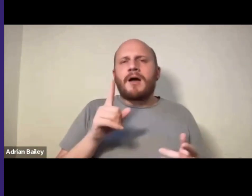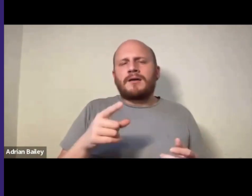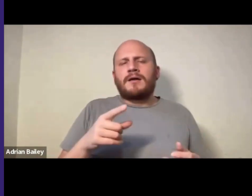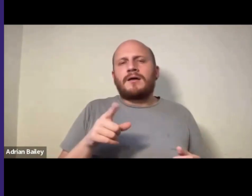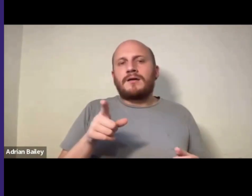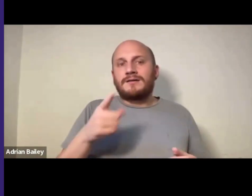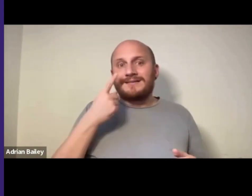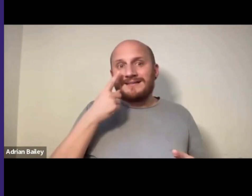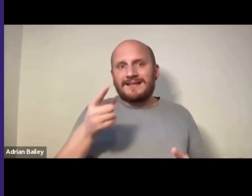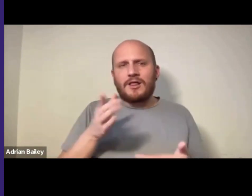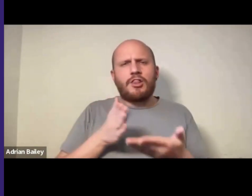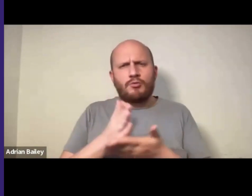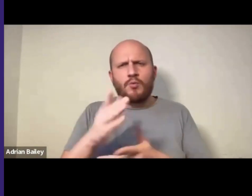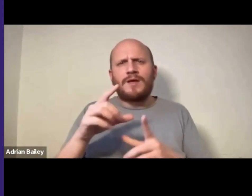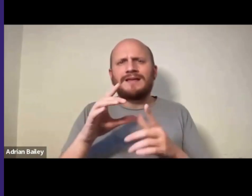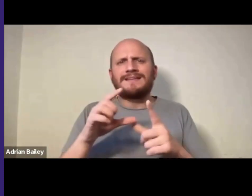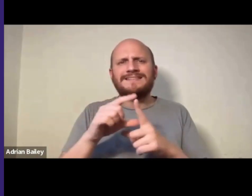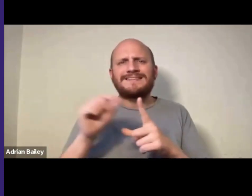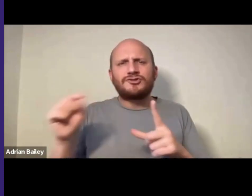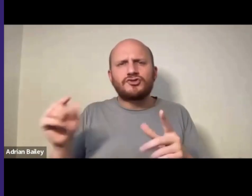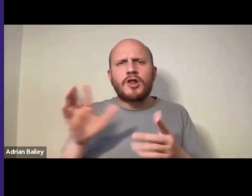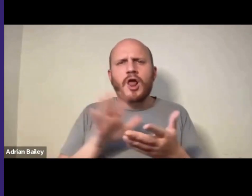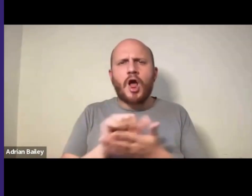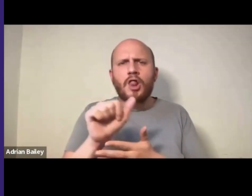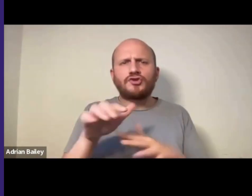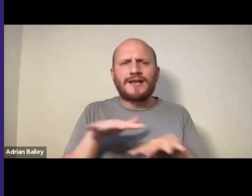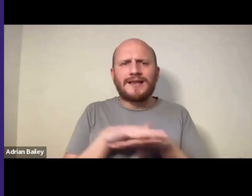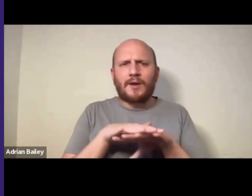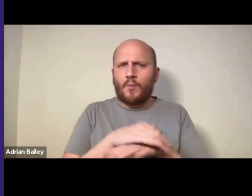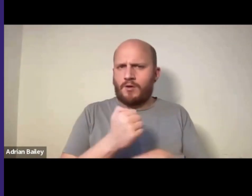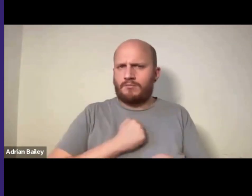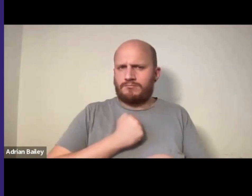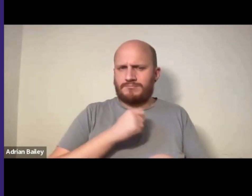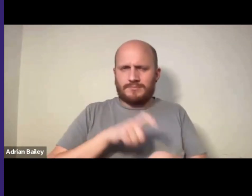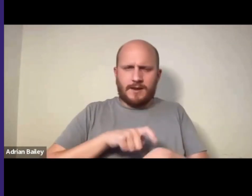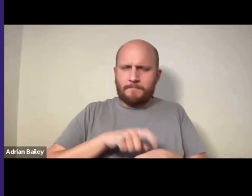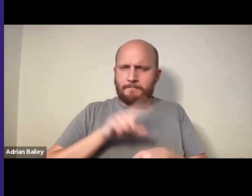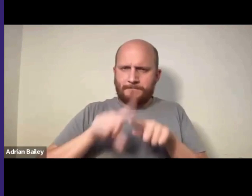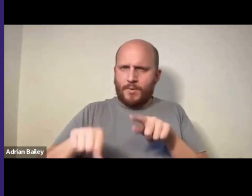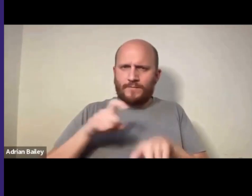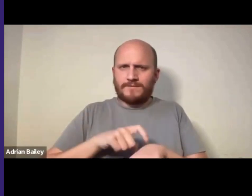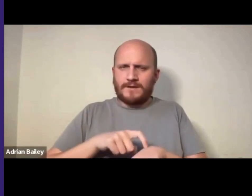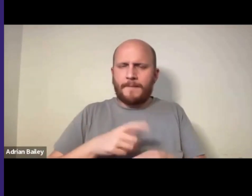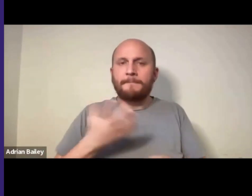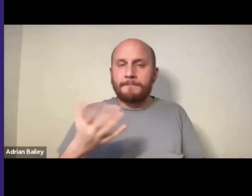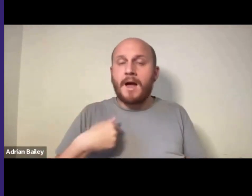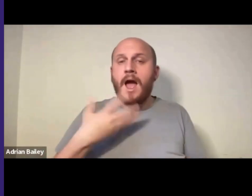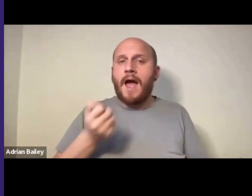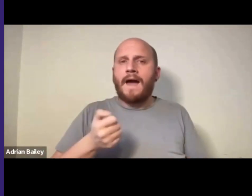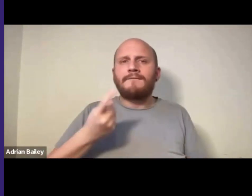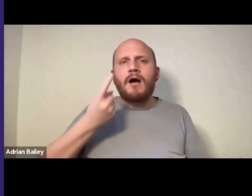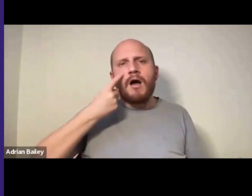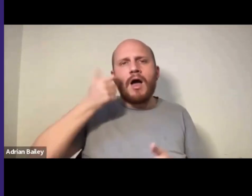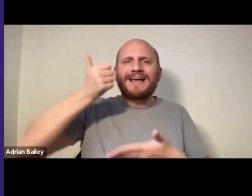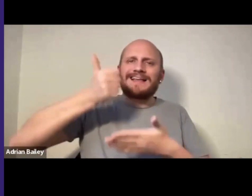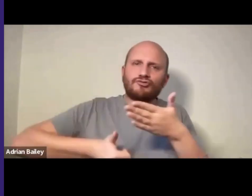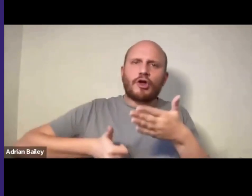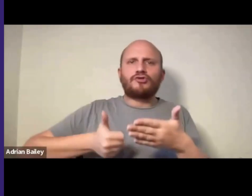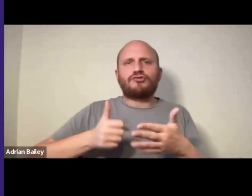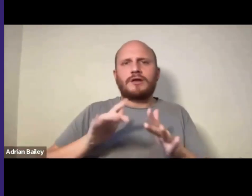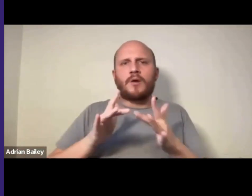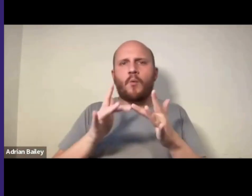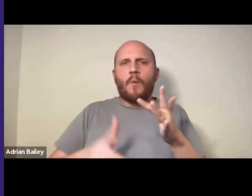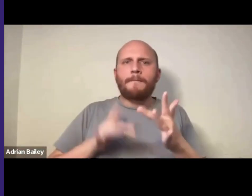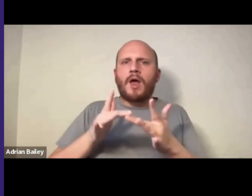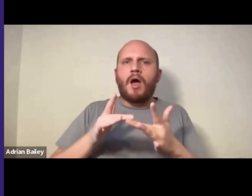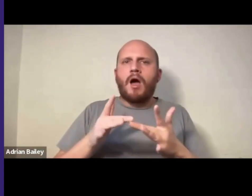the proper sort of digital culture network where I spend most of my time. I have an introductory webinar next week on Wednesday,